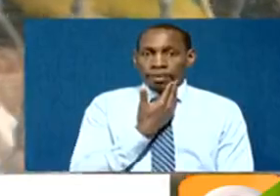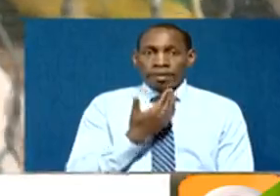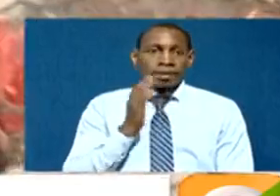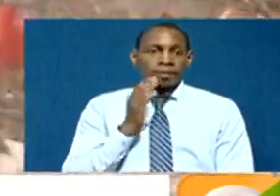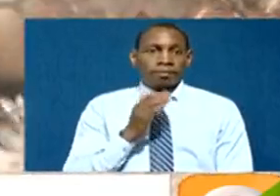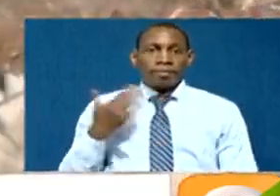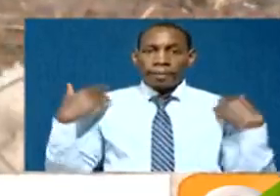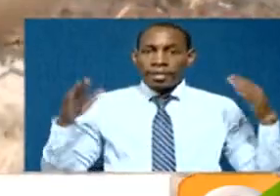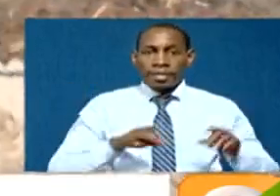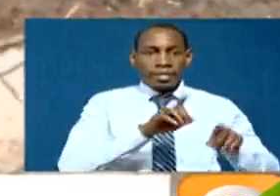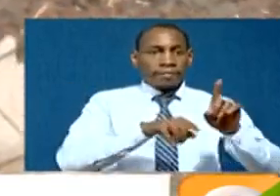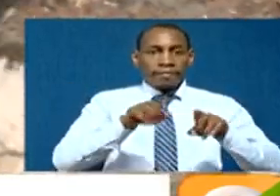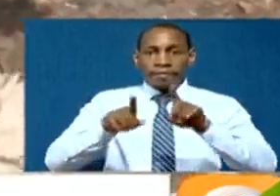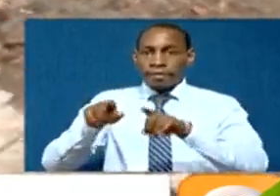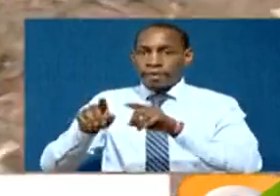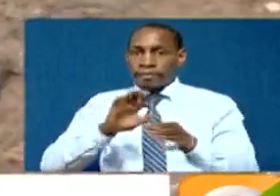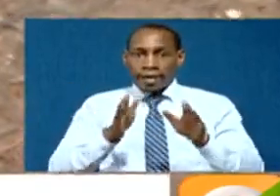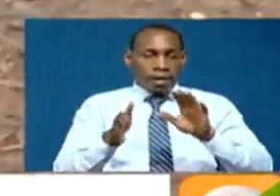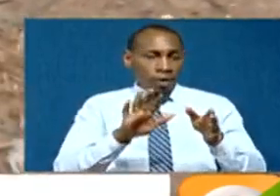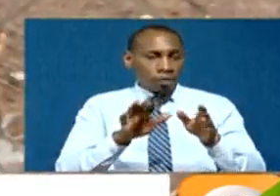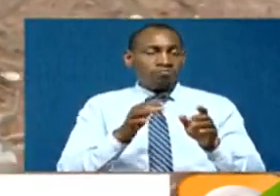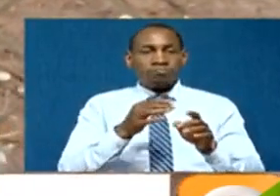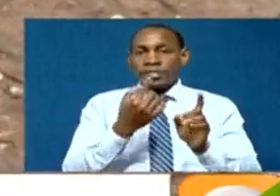sizes, body structure,